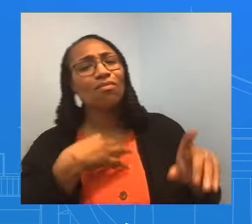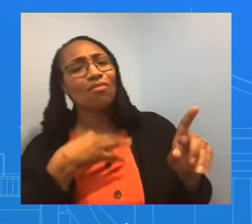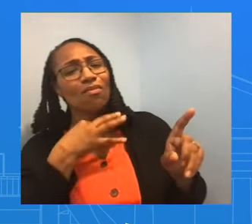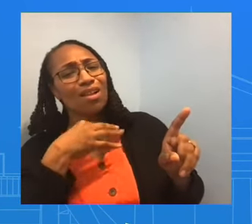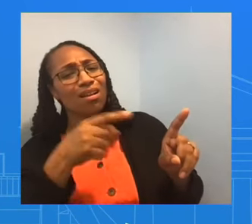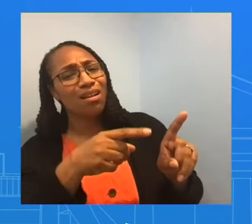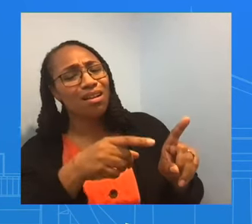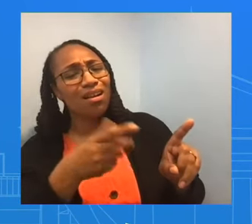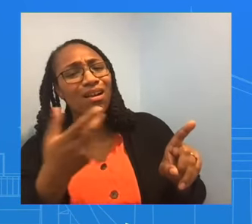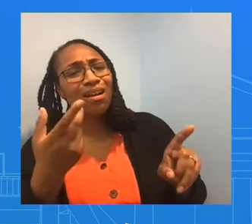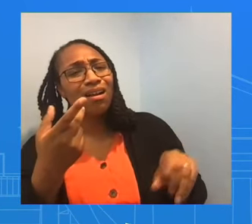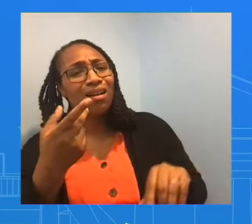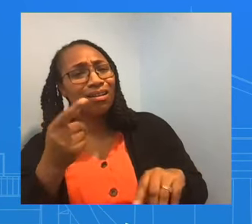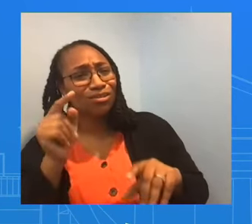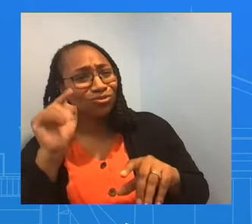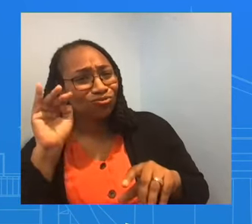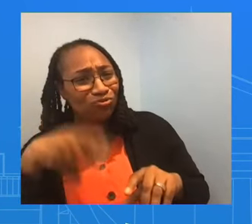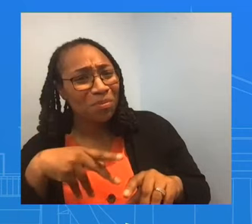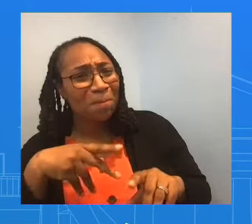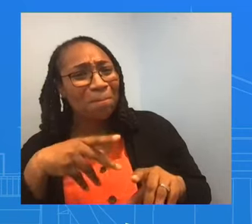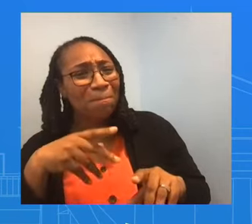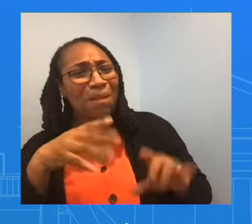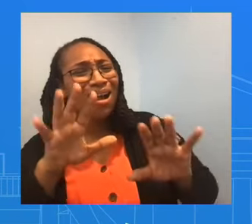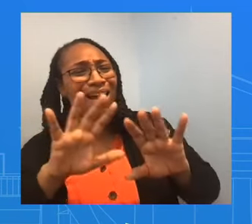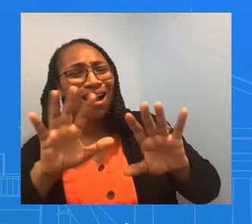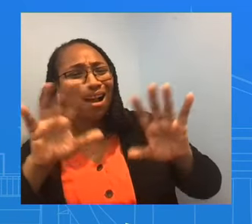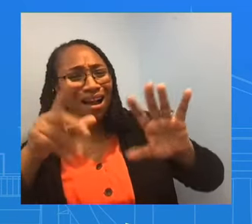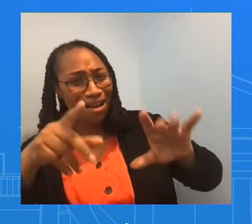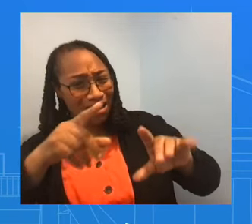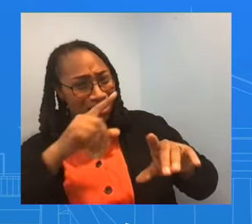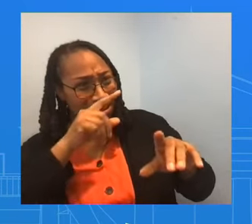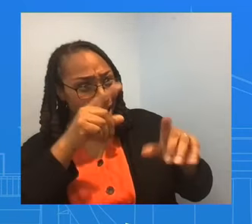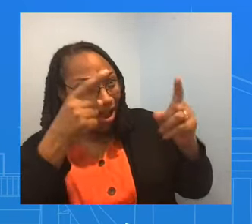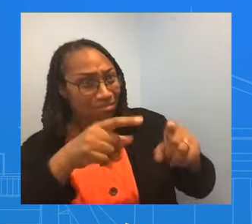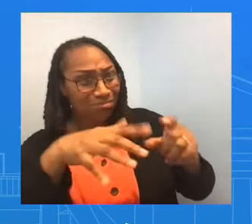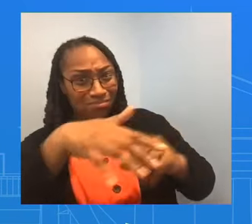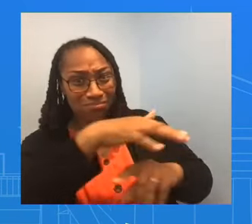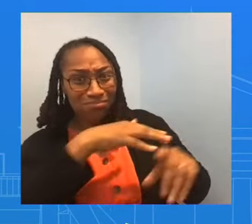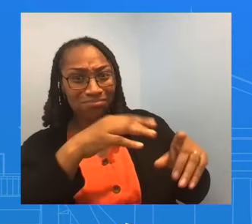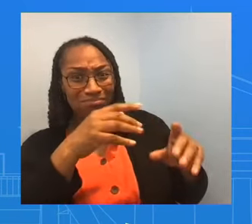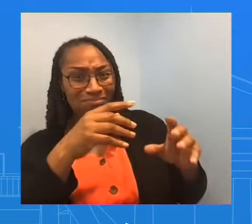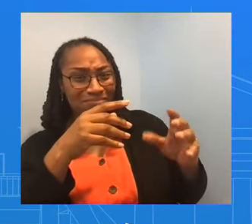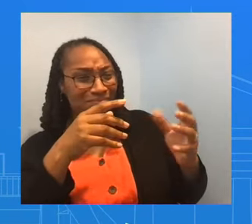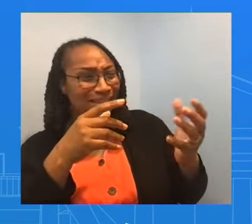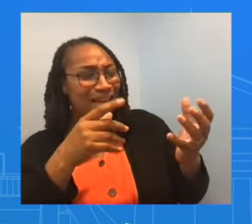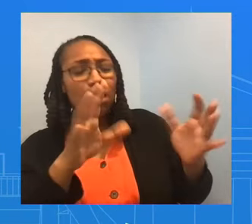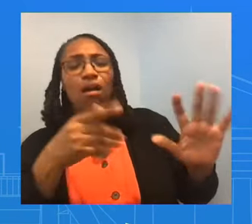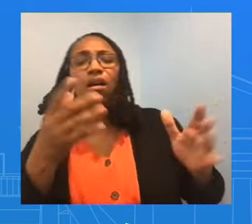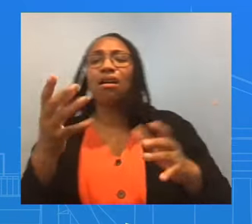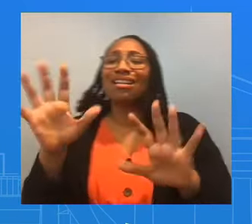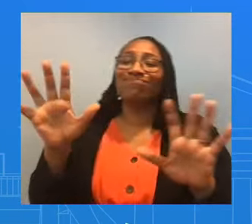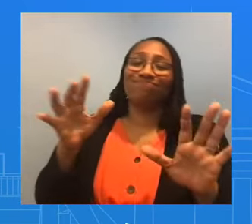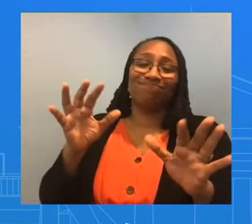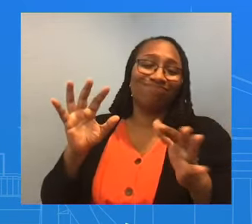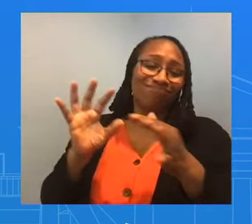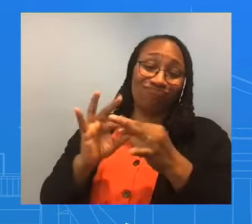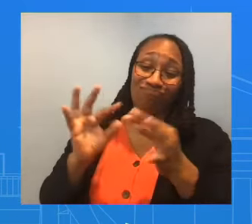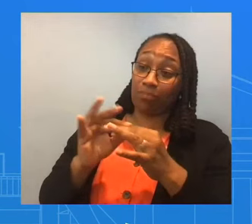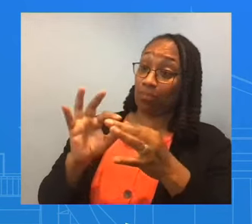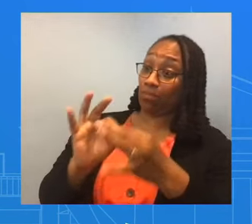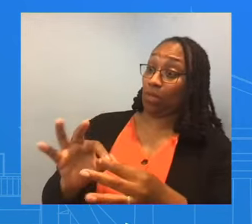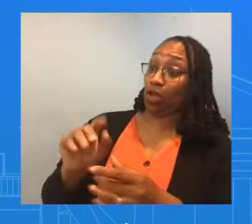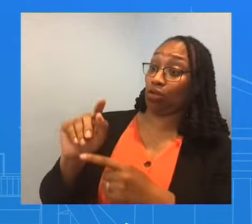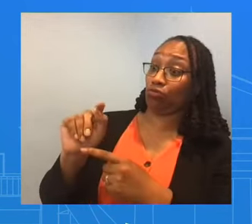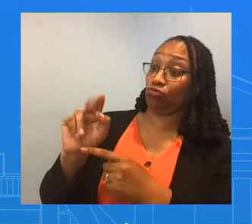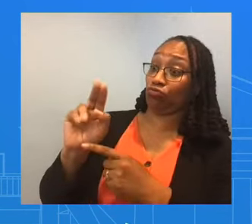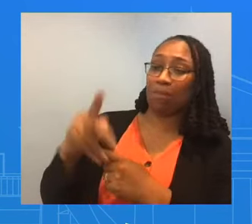president read it? I'm just not going to comment on anything related to that. Go ahead, Jim. Karine, thank you.